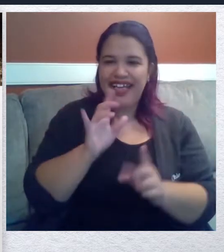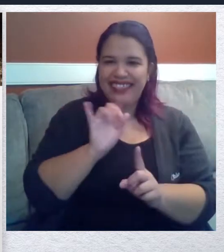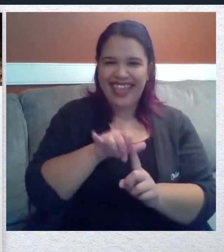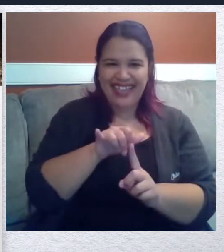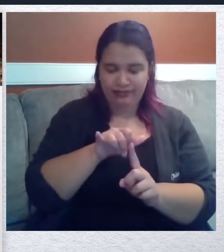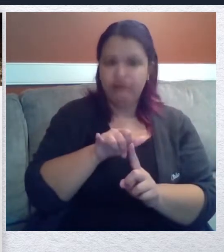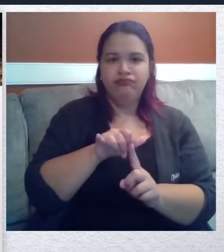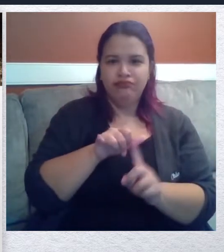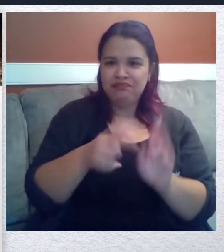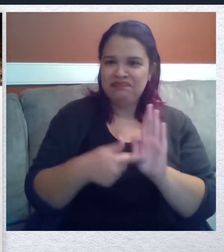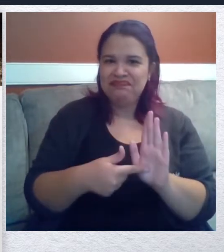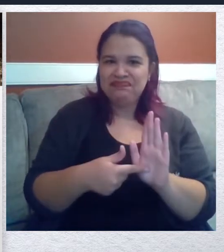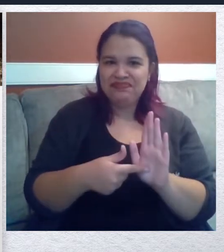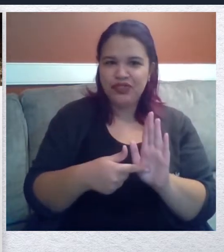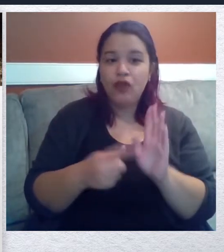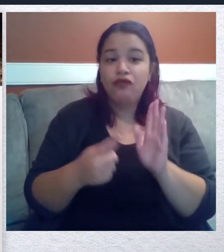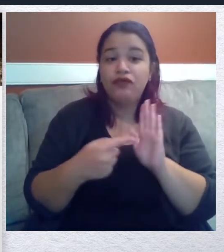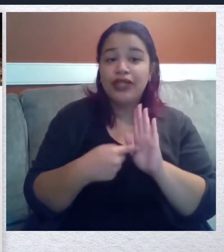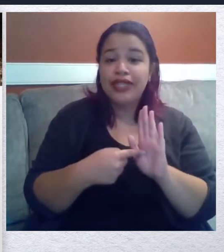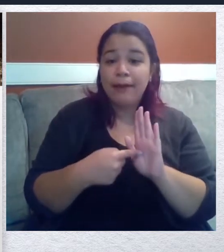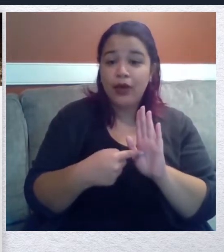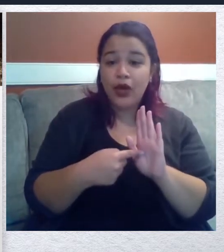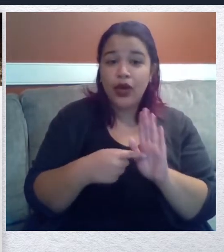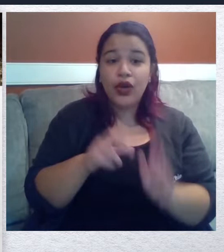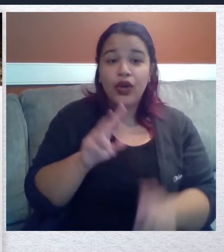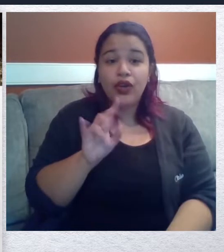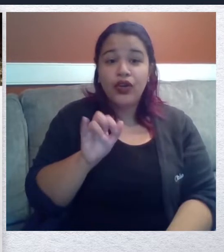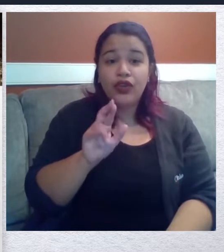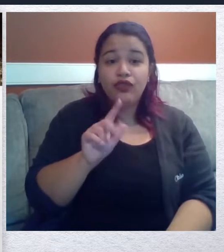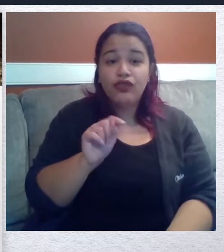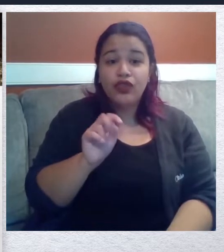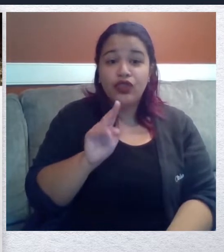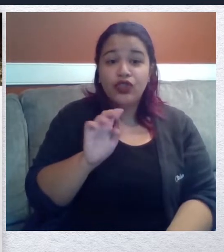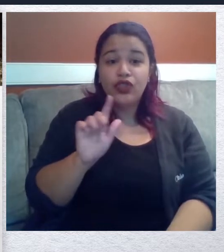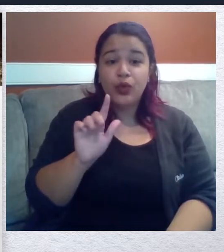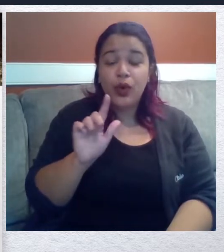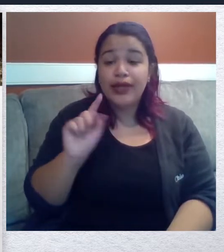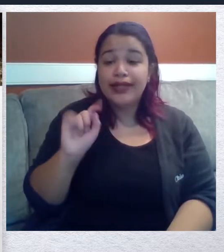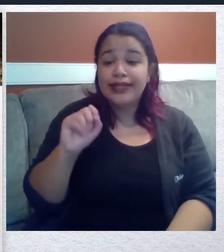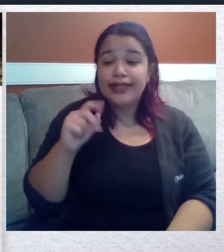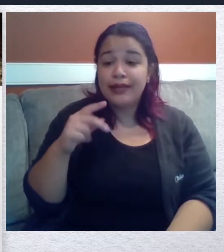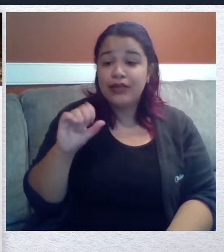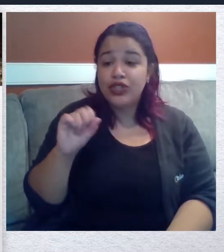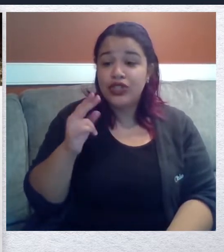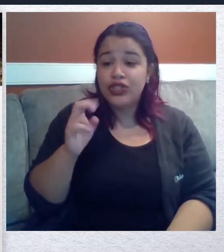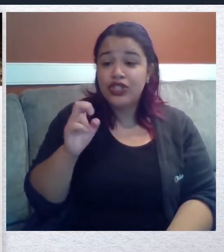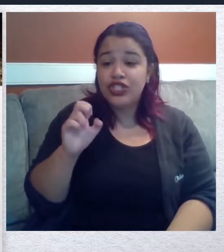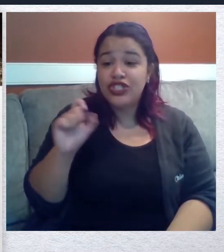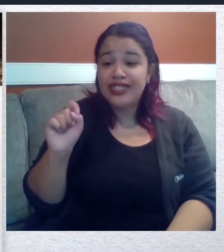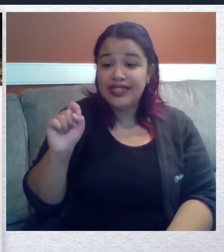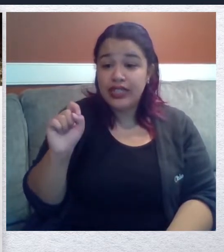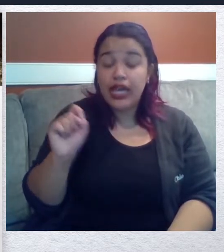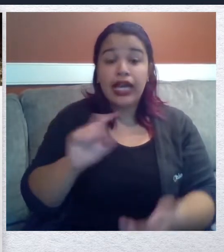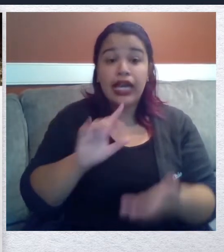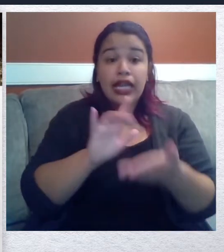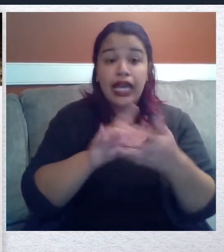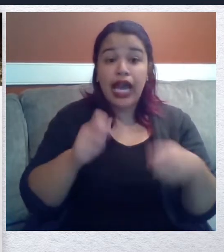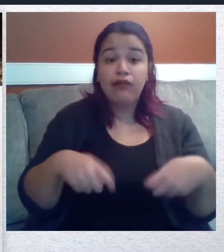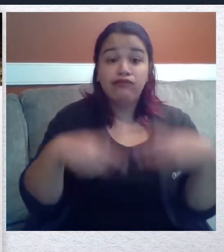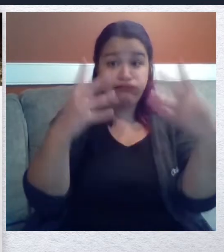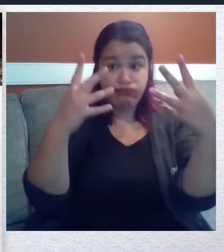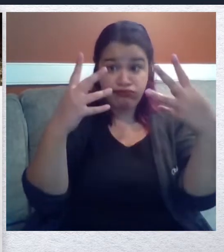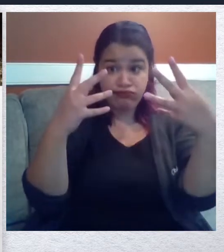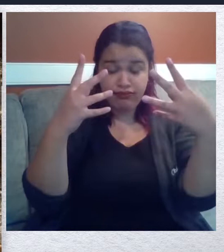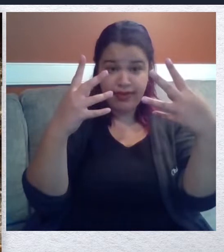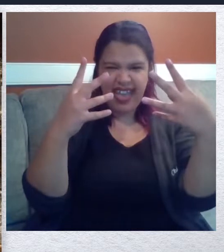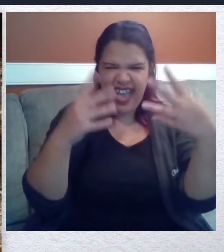of contents, you can click on the Return to Table of Contents link at the bottom of any page, and it